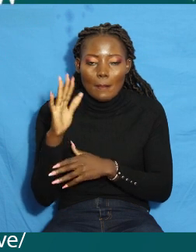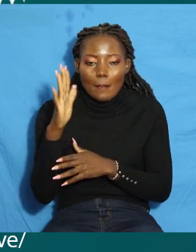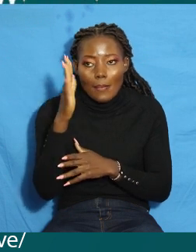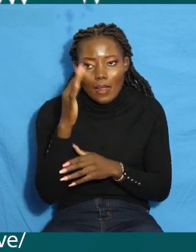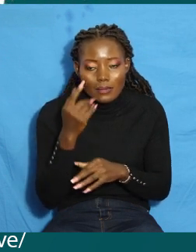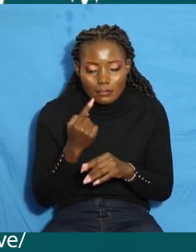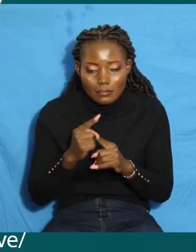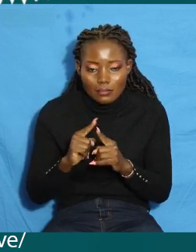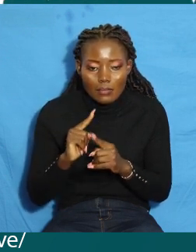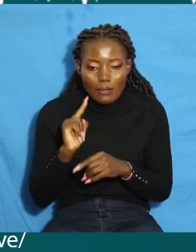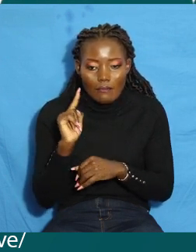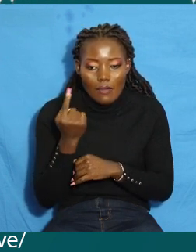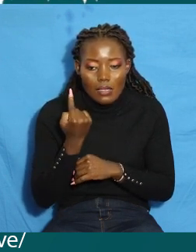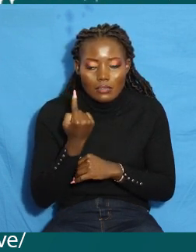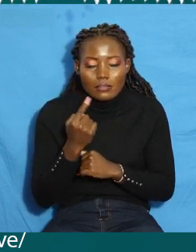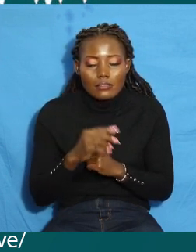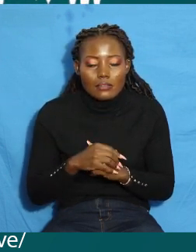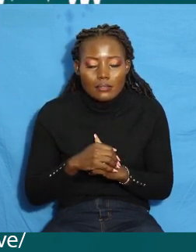First,